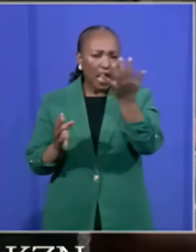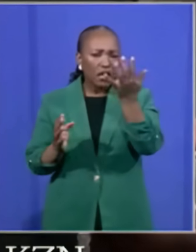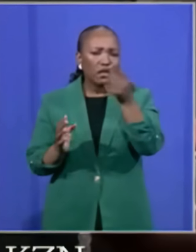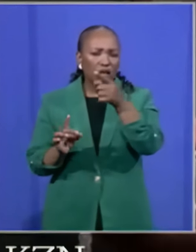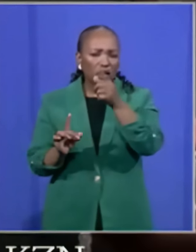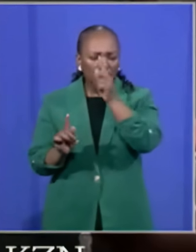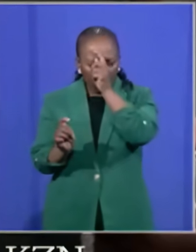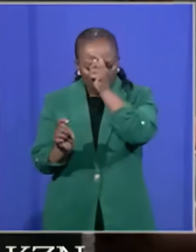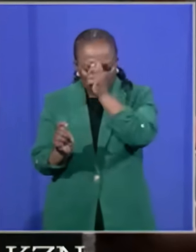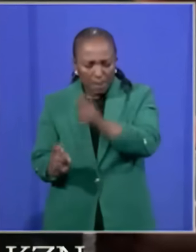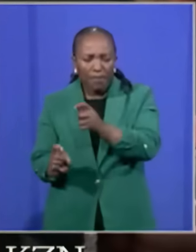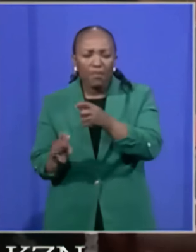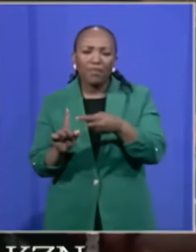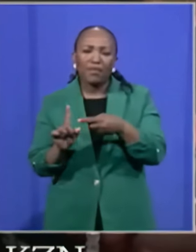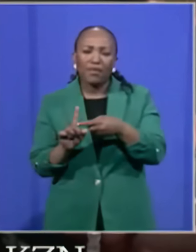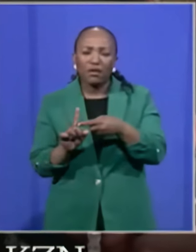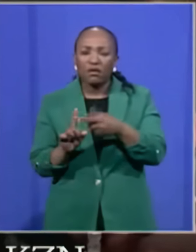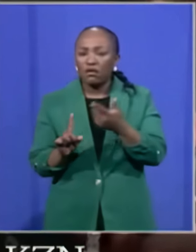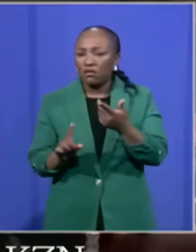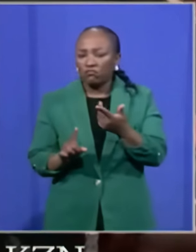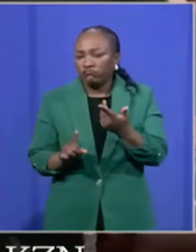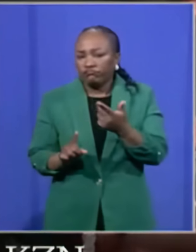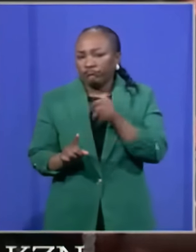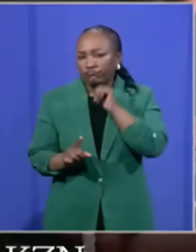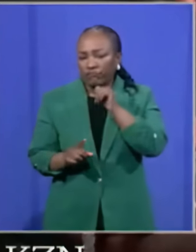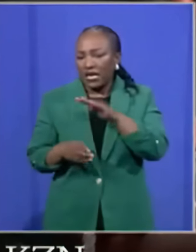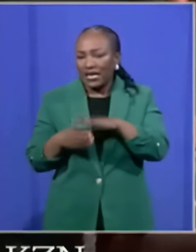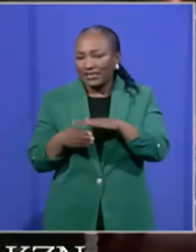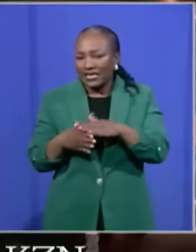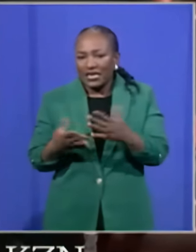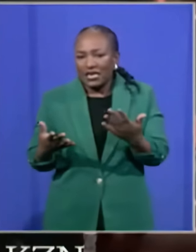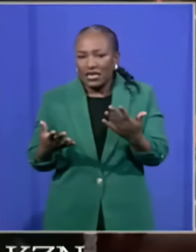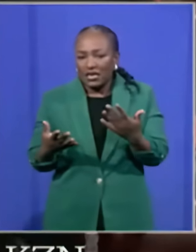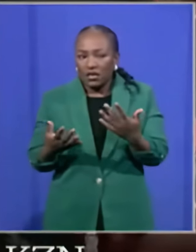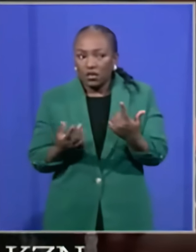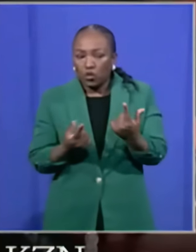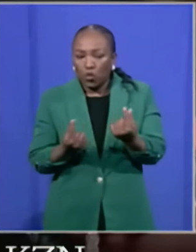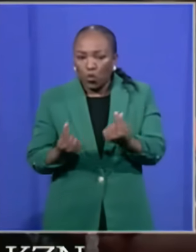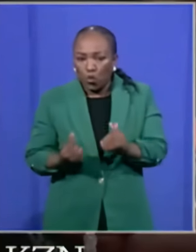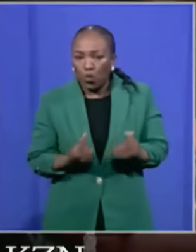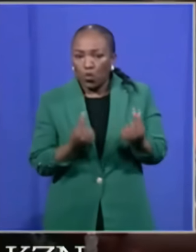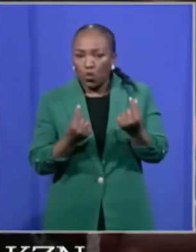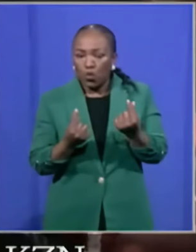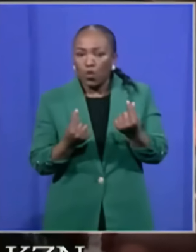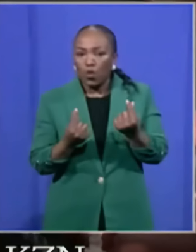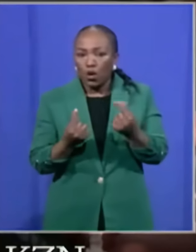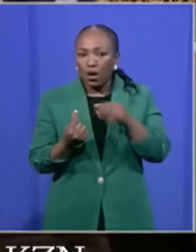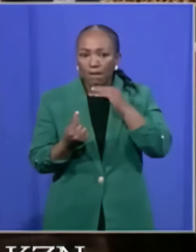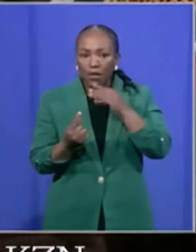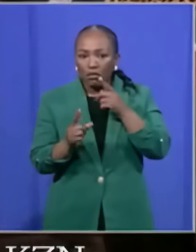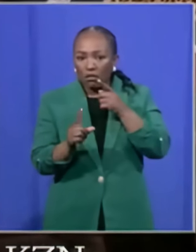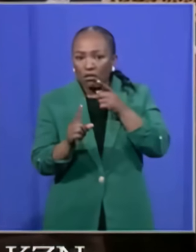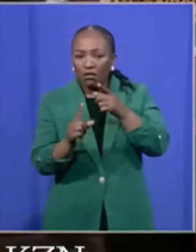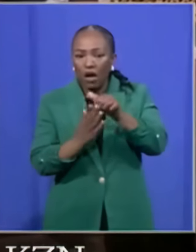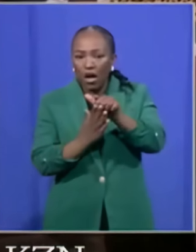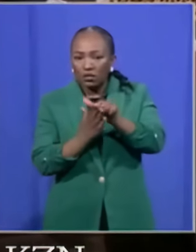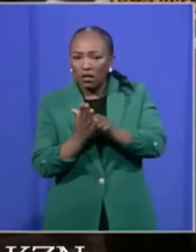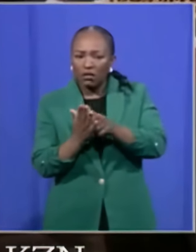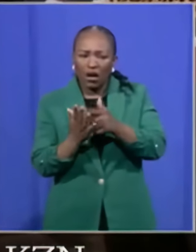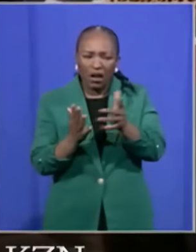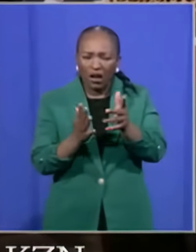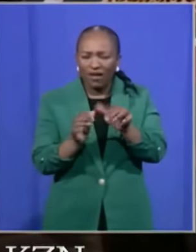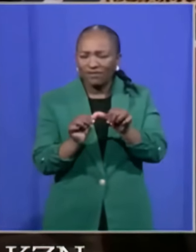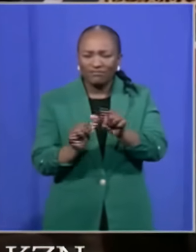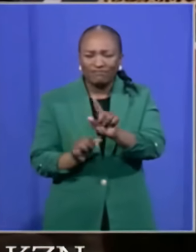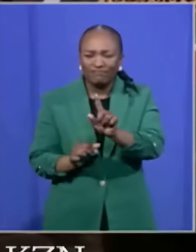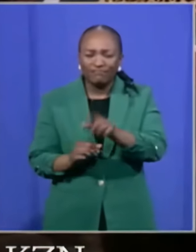honored Umntwana. So there would be no reason to suggest that when they were doing that, they were advancing the agenda which is political. Lefapha